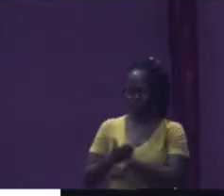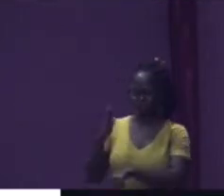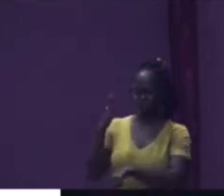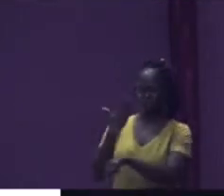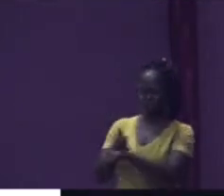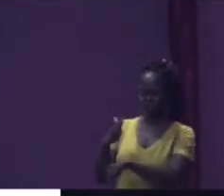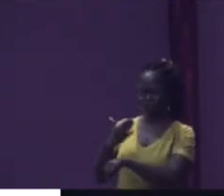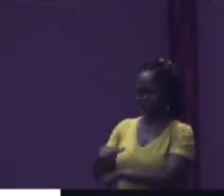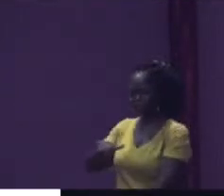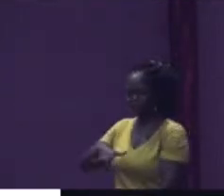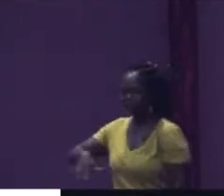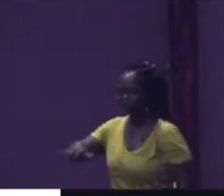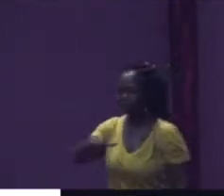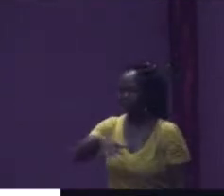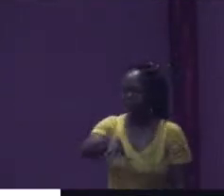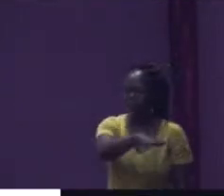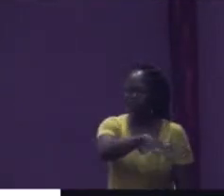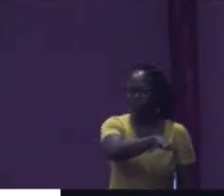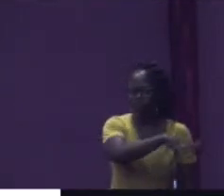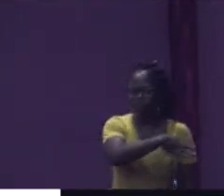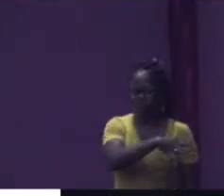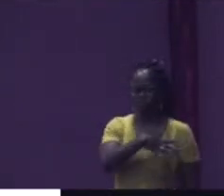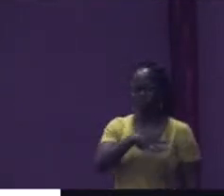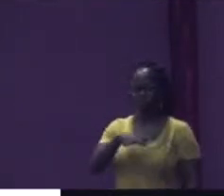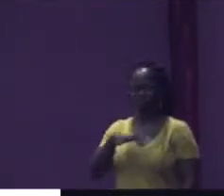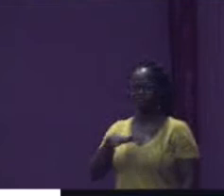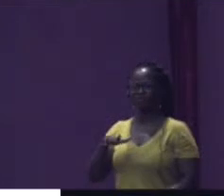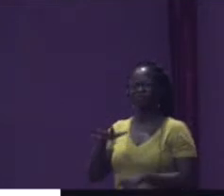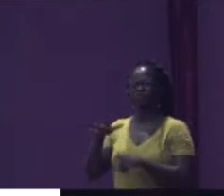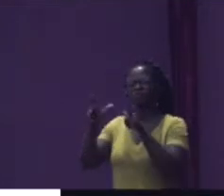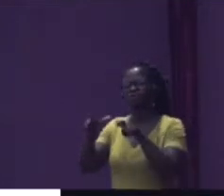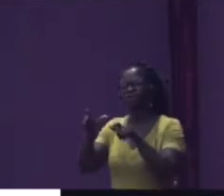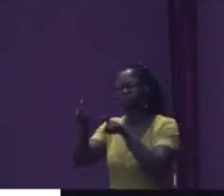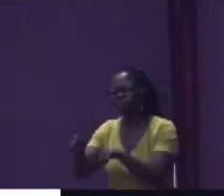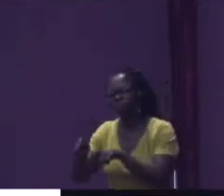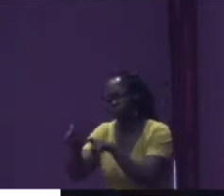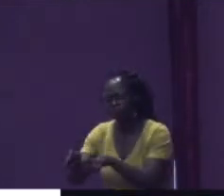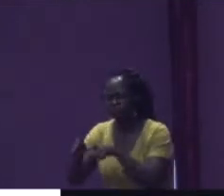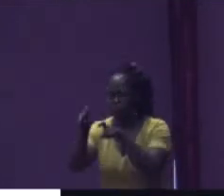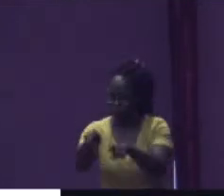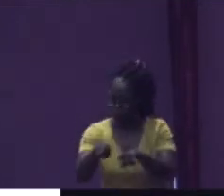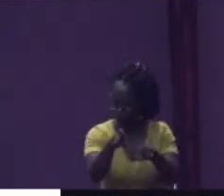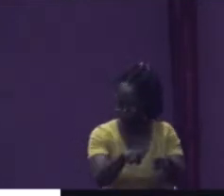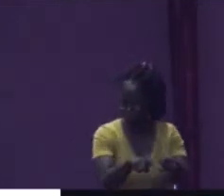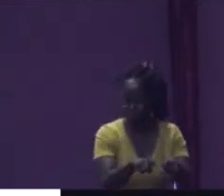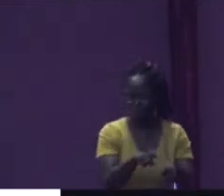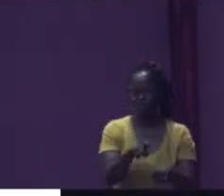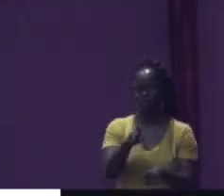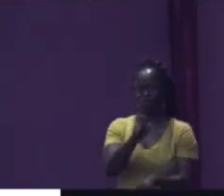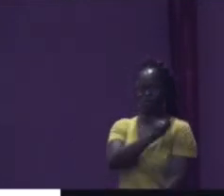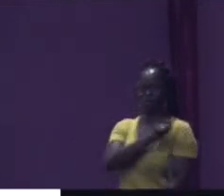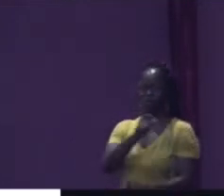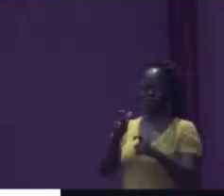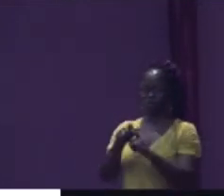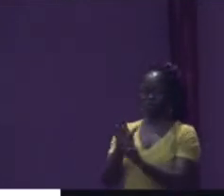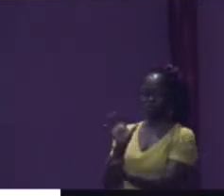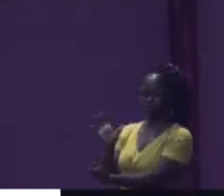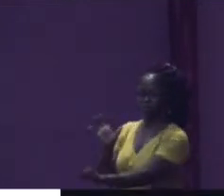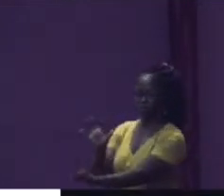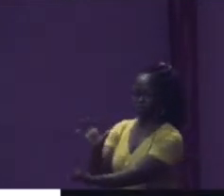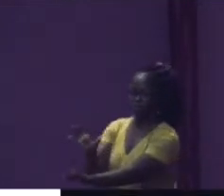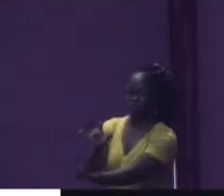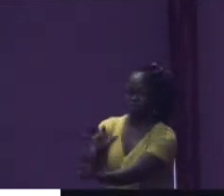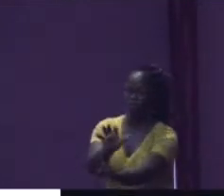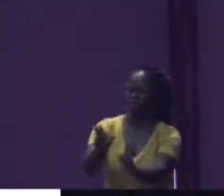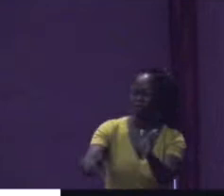areas. So they feel that they're pushing cesareans in the hospital to give these